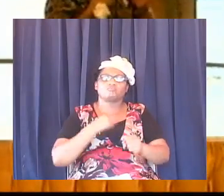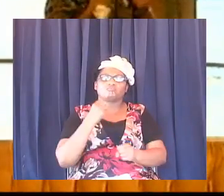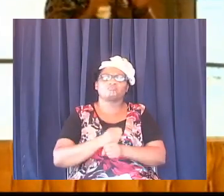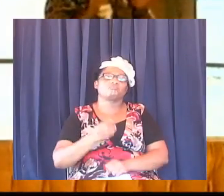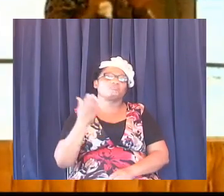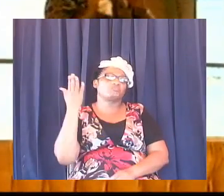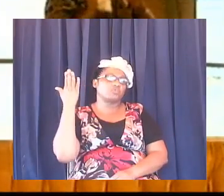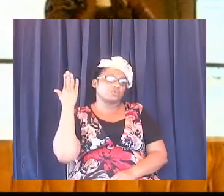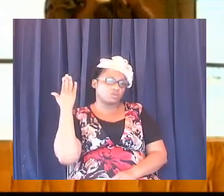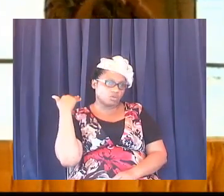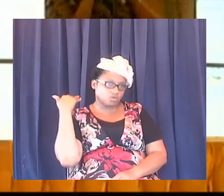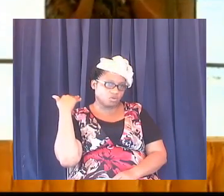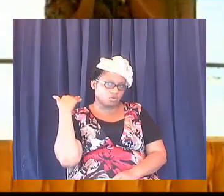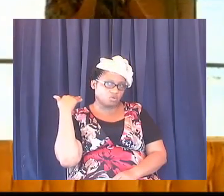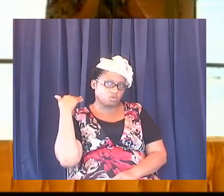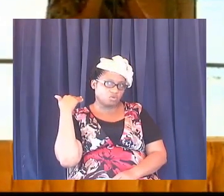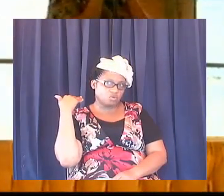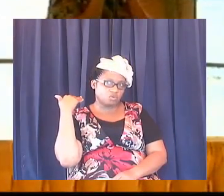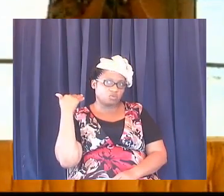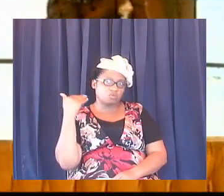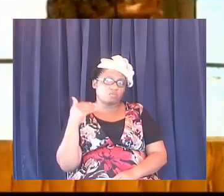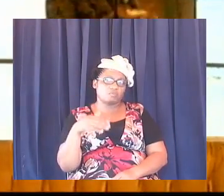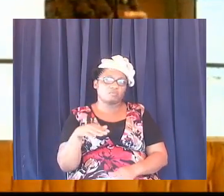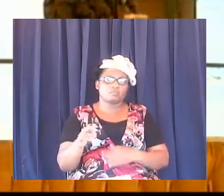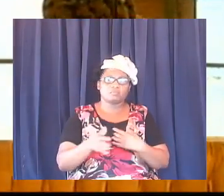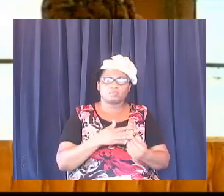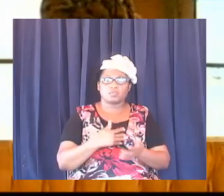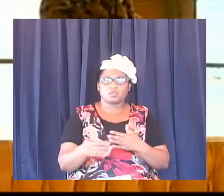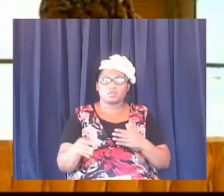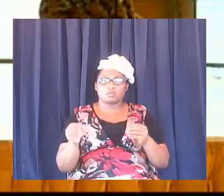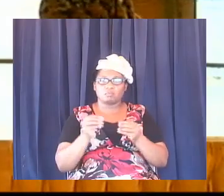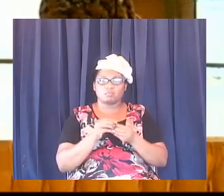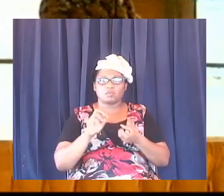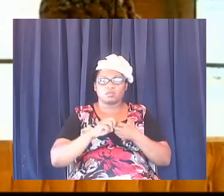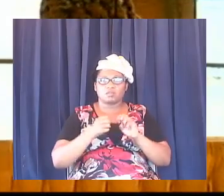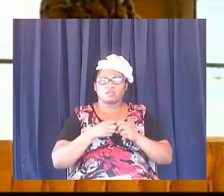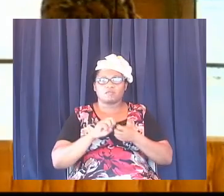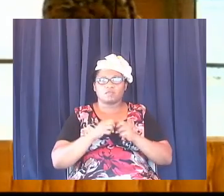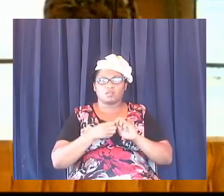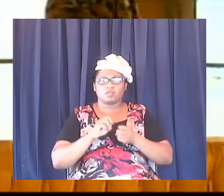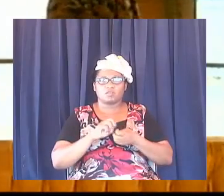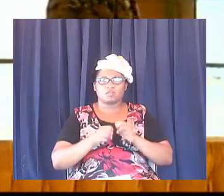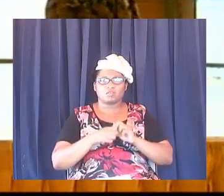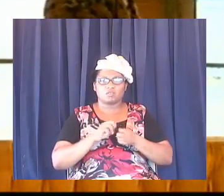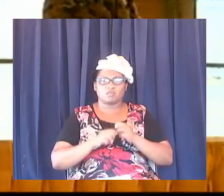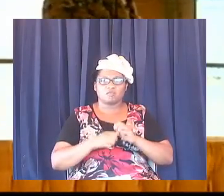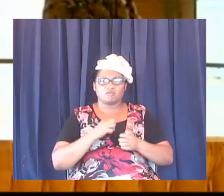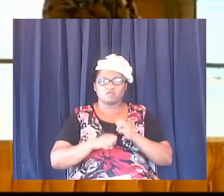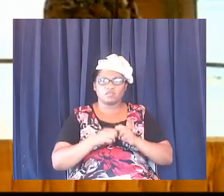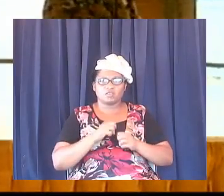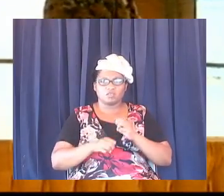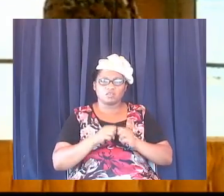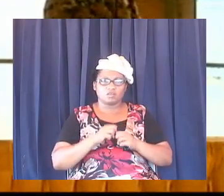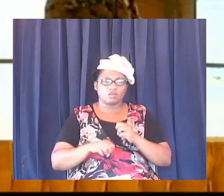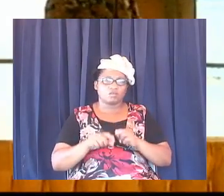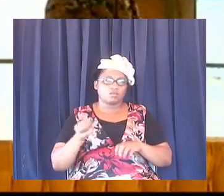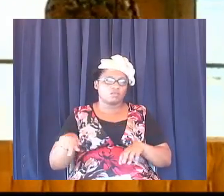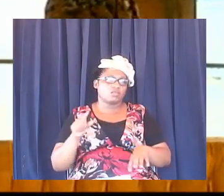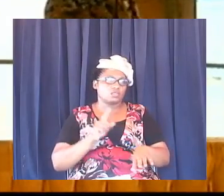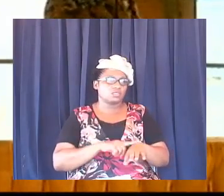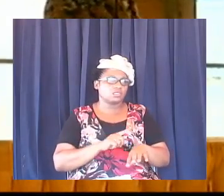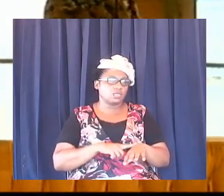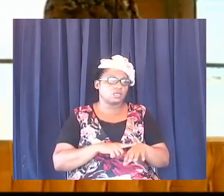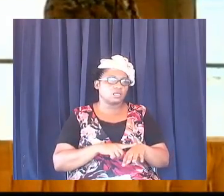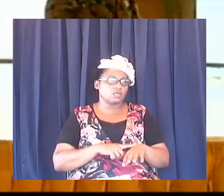It might be a little more difficult this time to do it that way for obvious reasons, and so